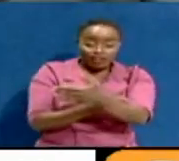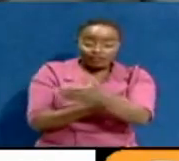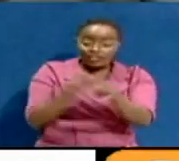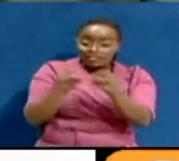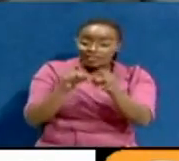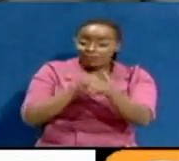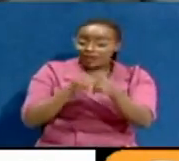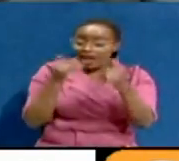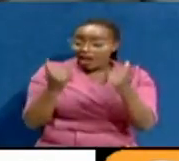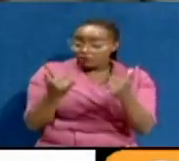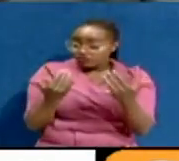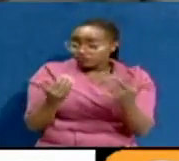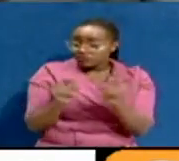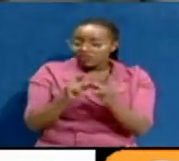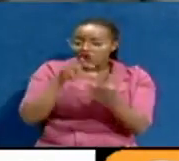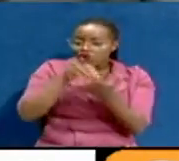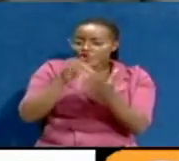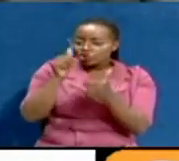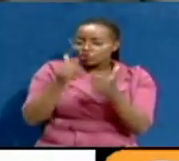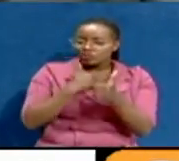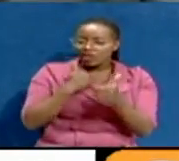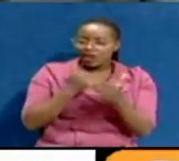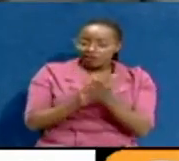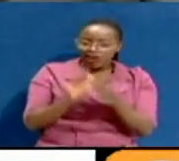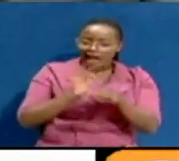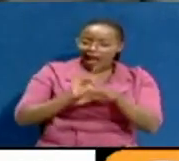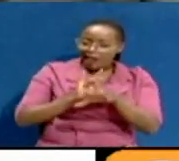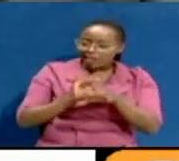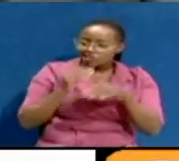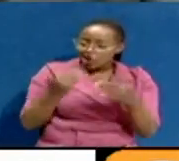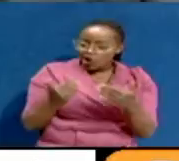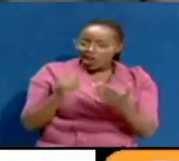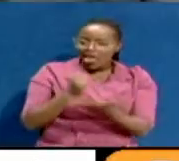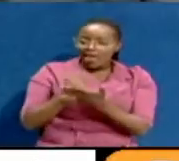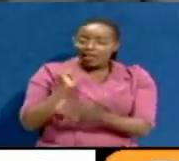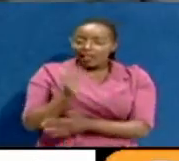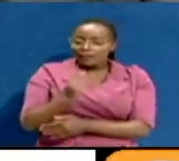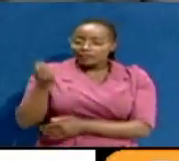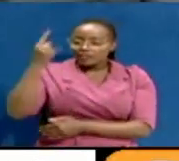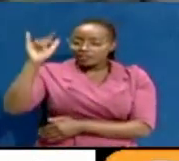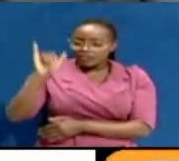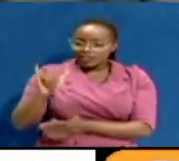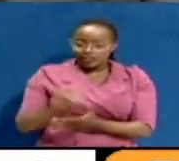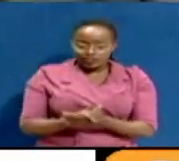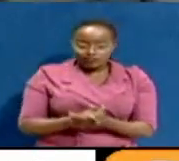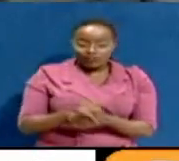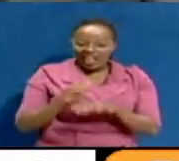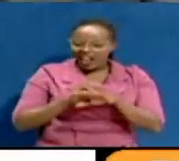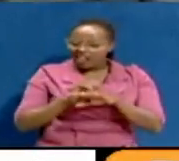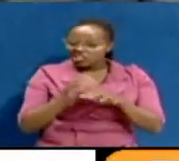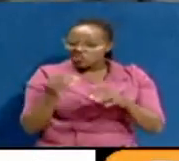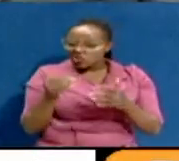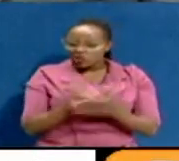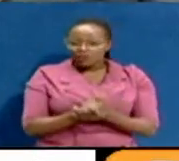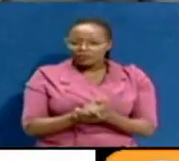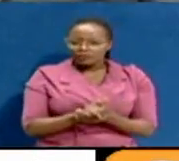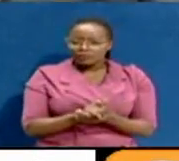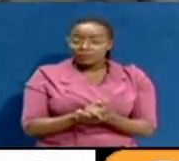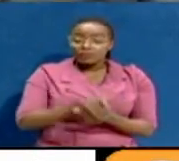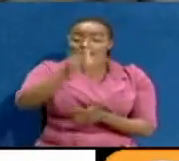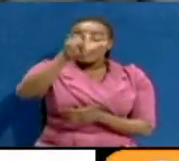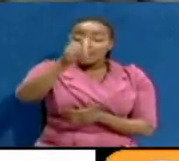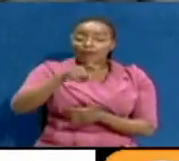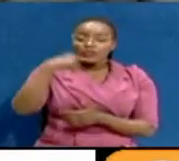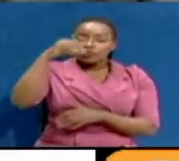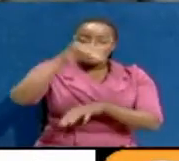at this time? What conditions might they have, allergies, etc.? Help us clarify that. Okay, so just to clarify in terms of who should